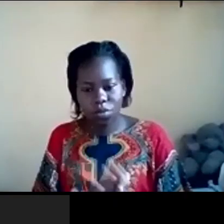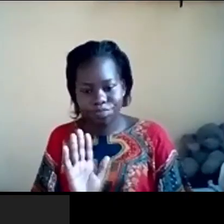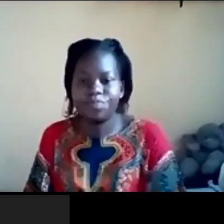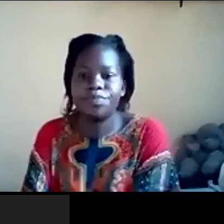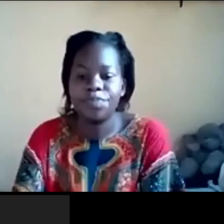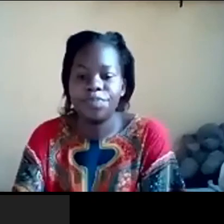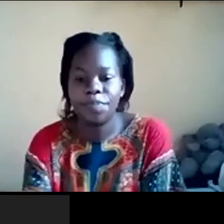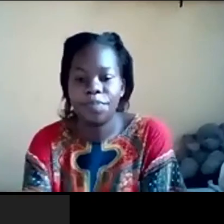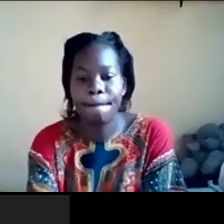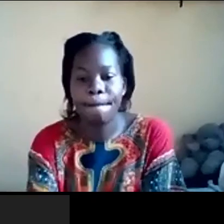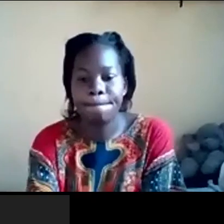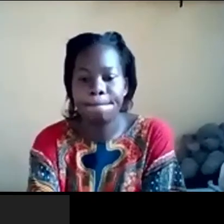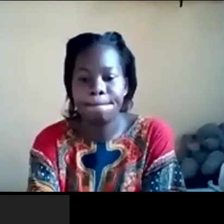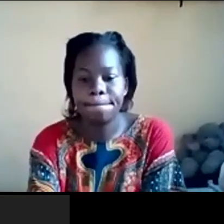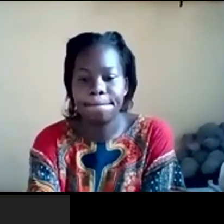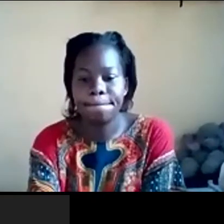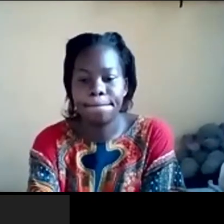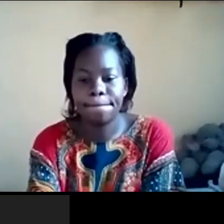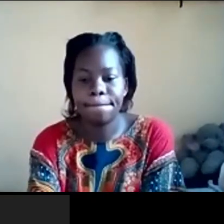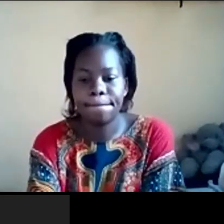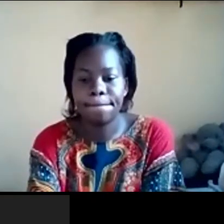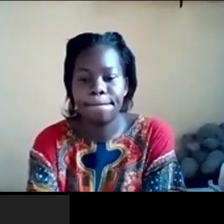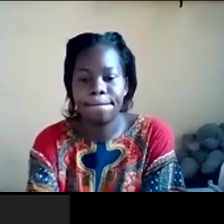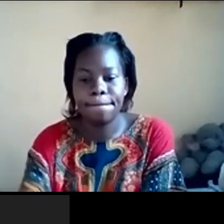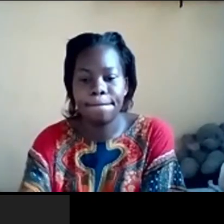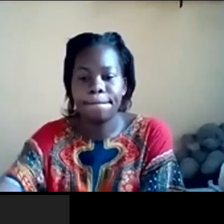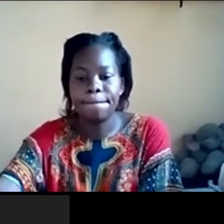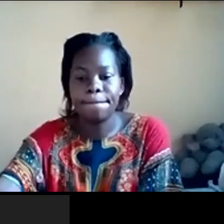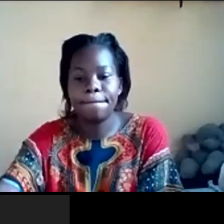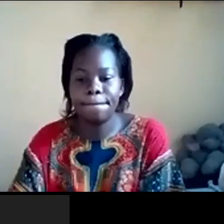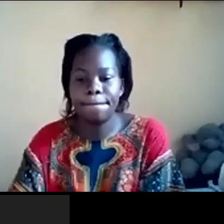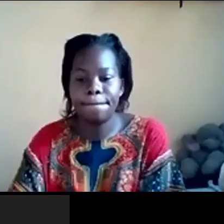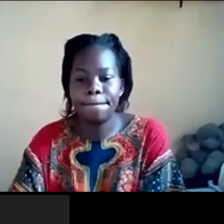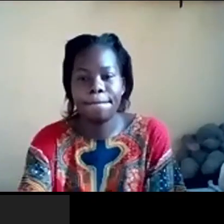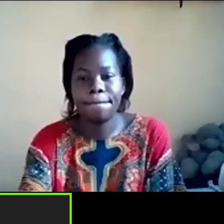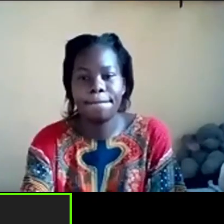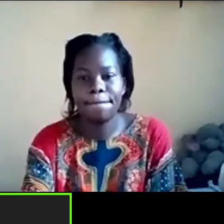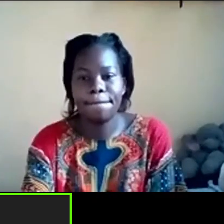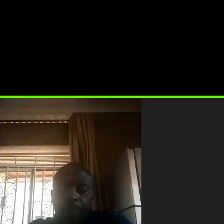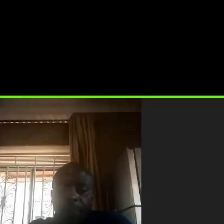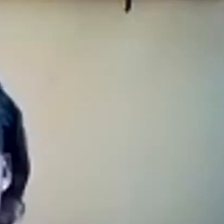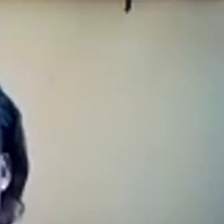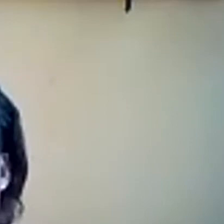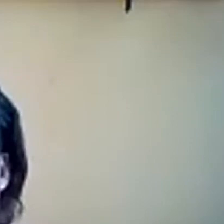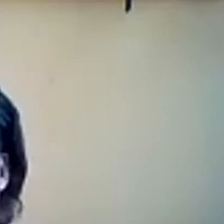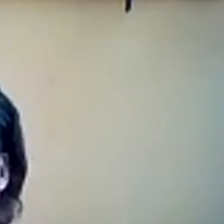Bye, Don. Bye.